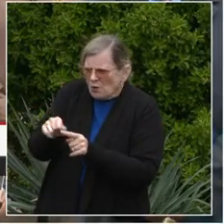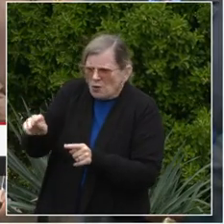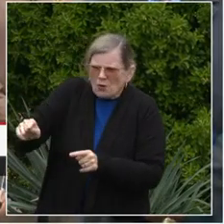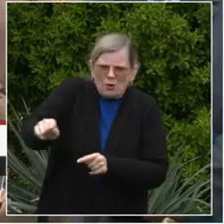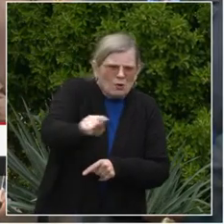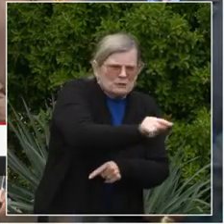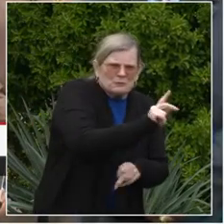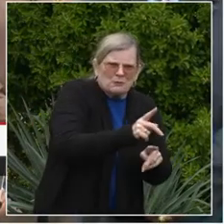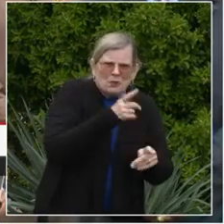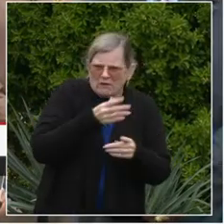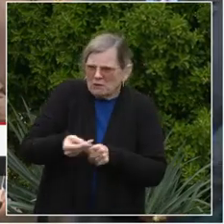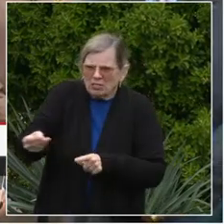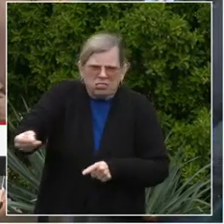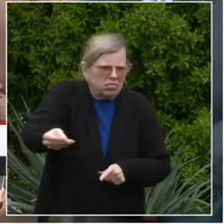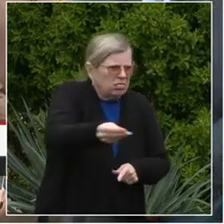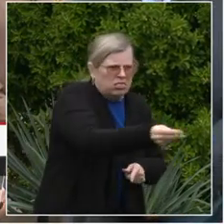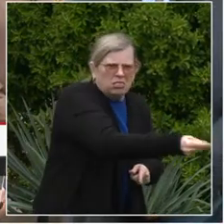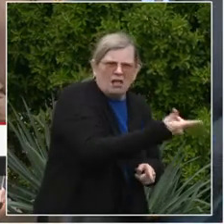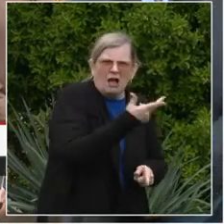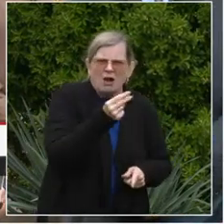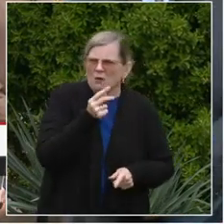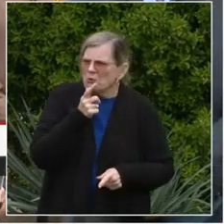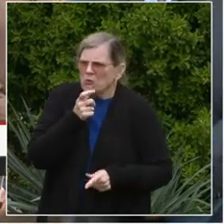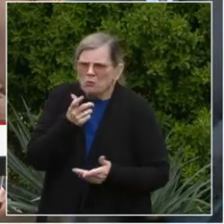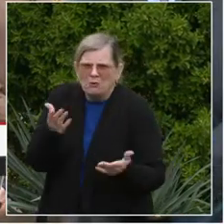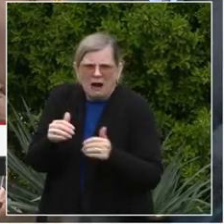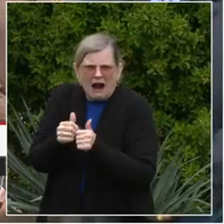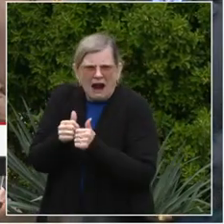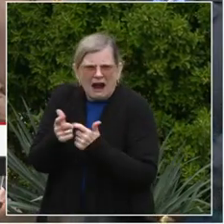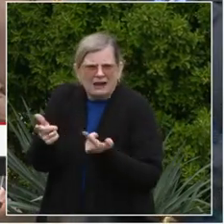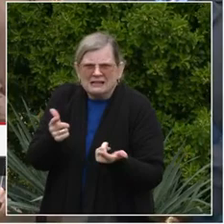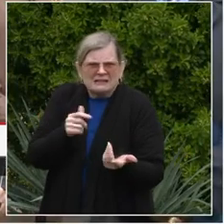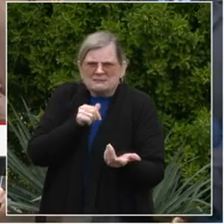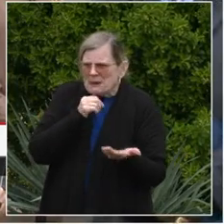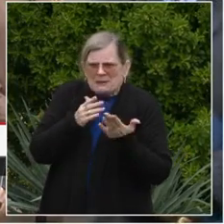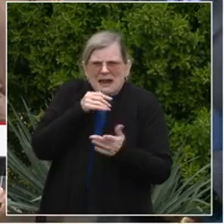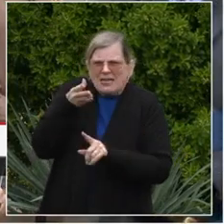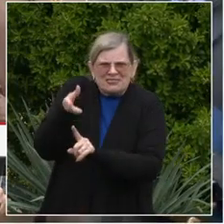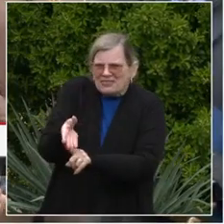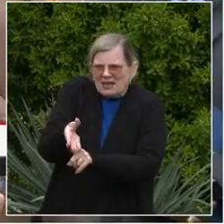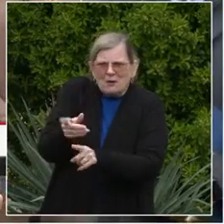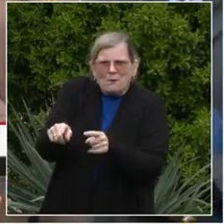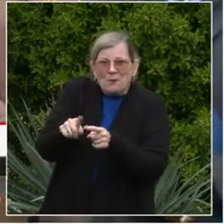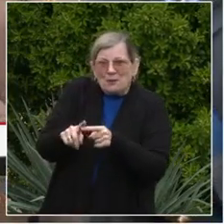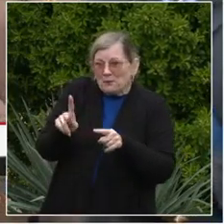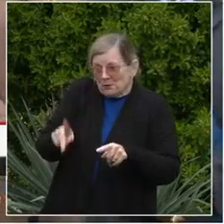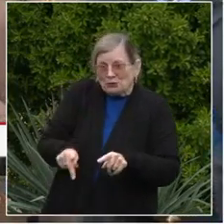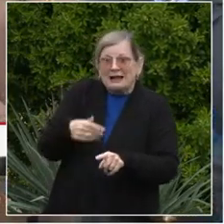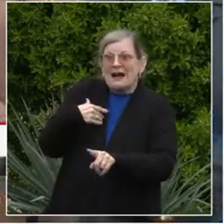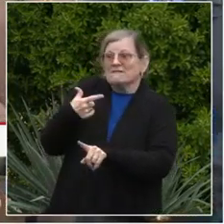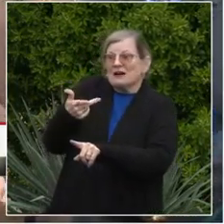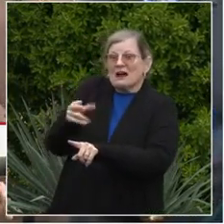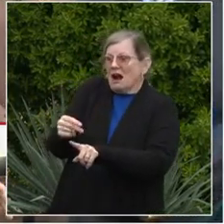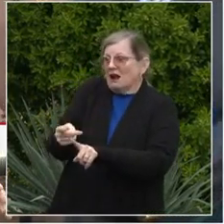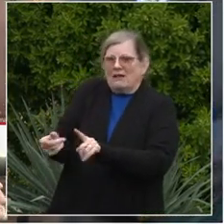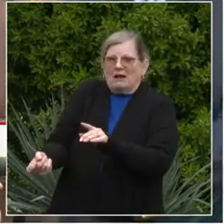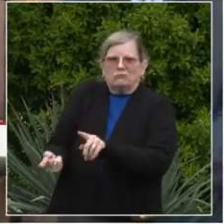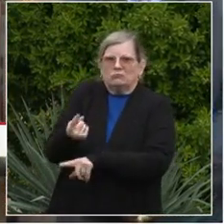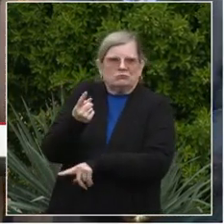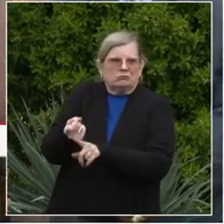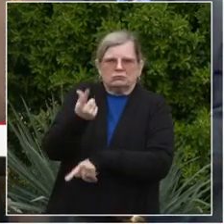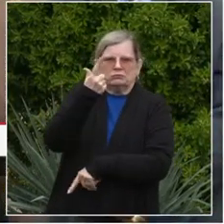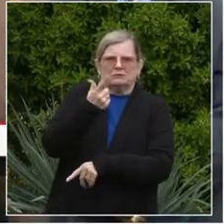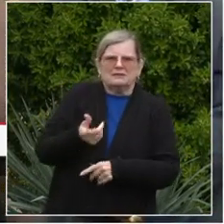have been engaged in this if they might not be there when or the person that has it once the tip comes in? Yeah, so the thing that you